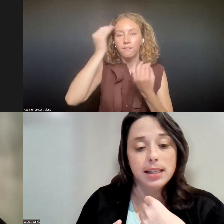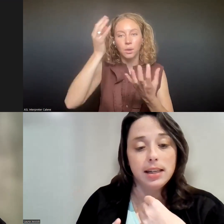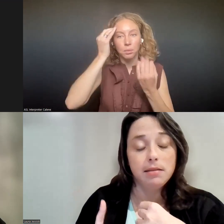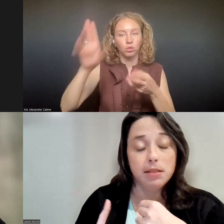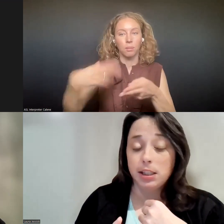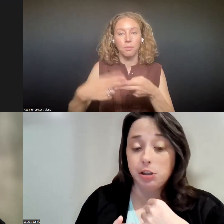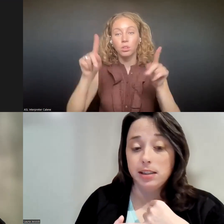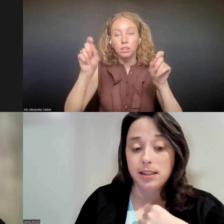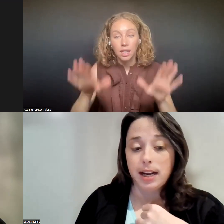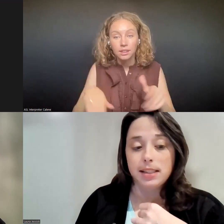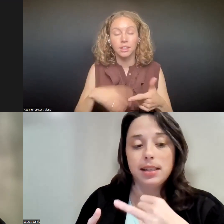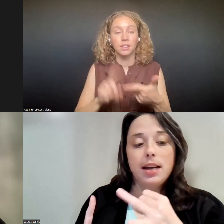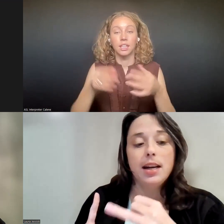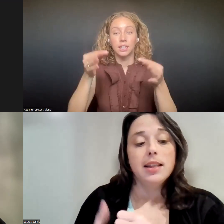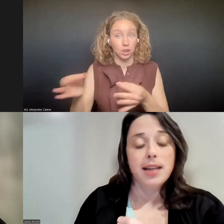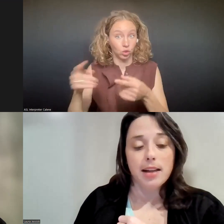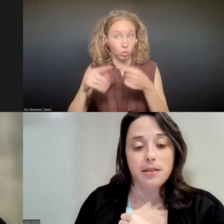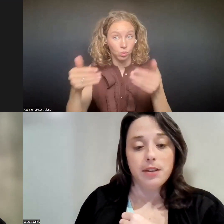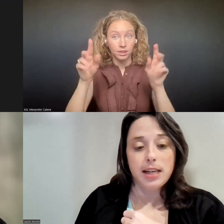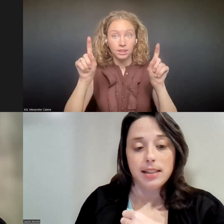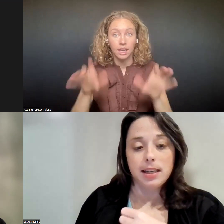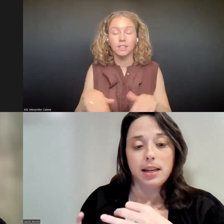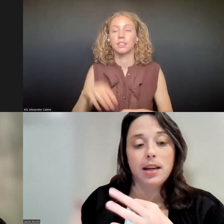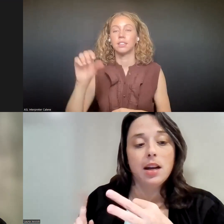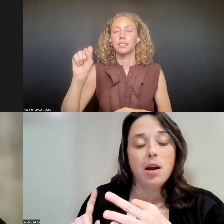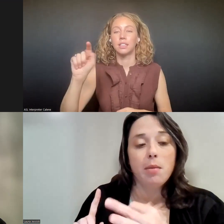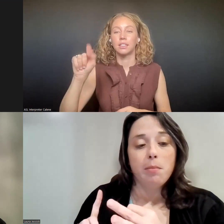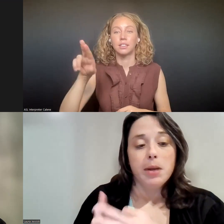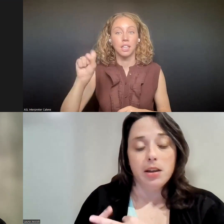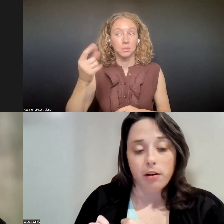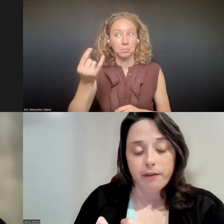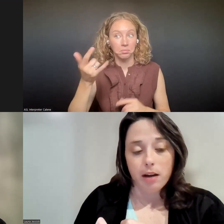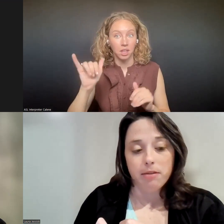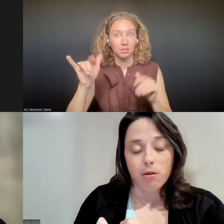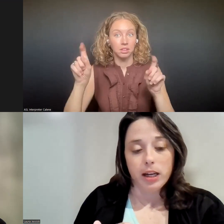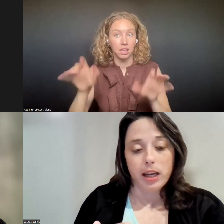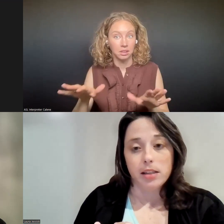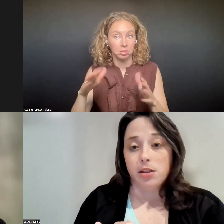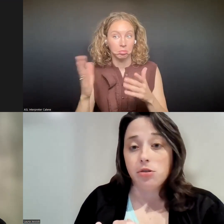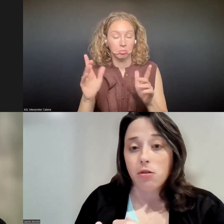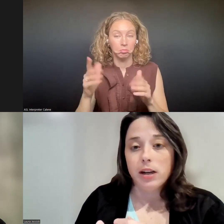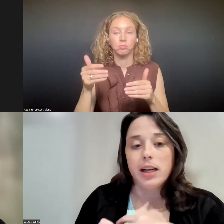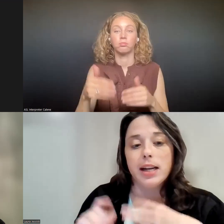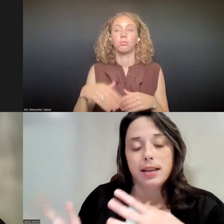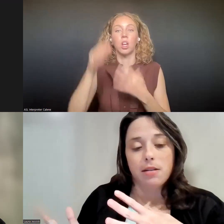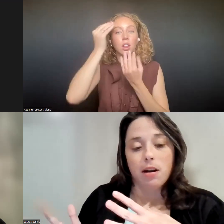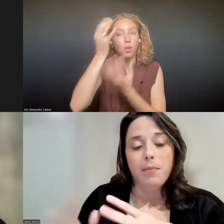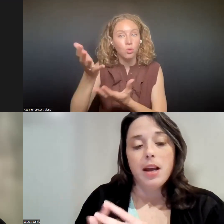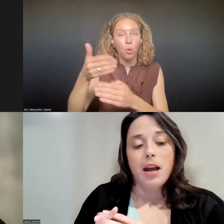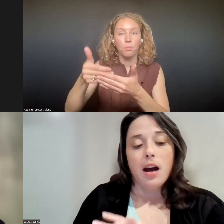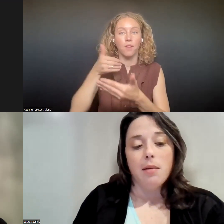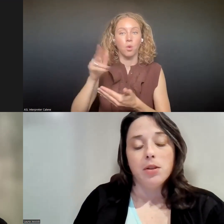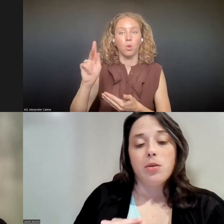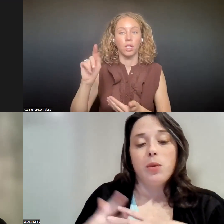the testing, decision to test, the status of the testing, being notified before a kit is destroyed,